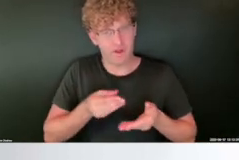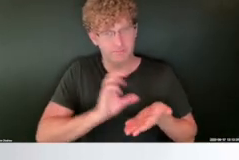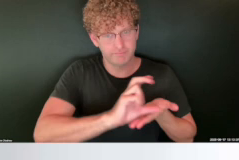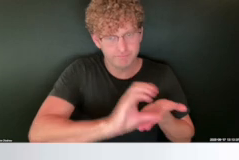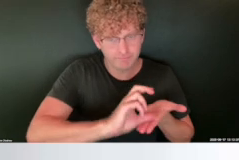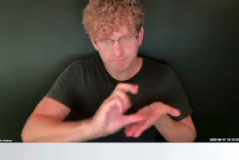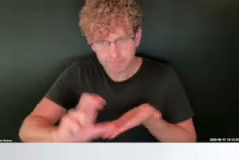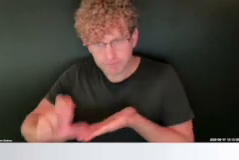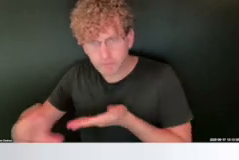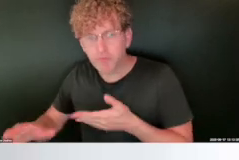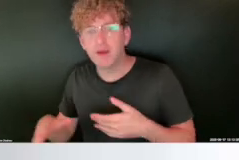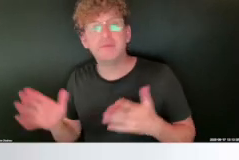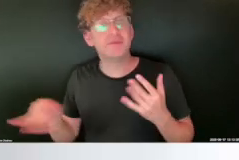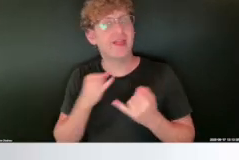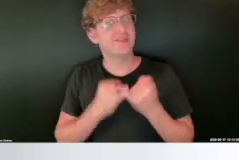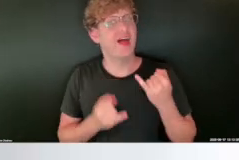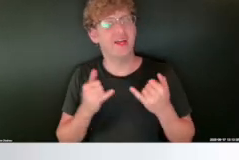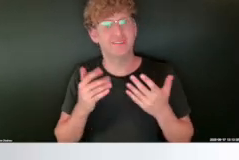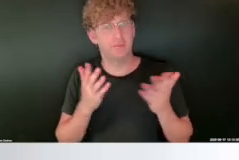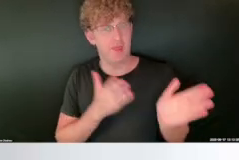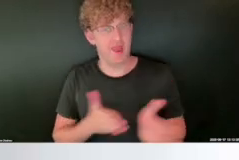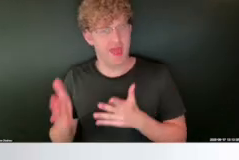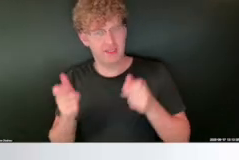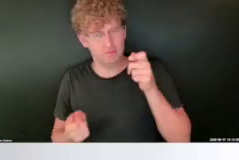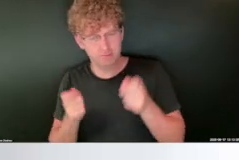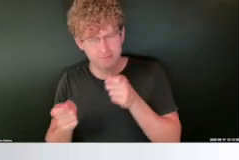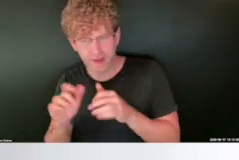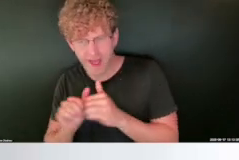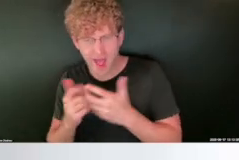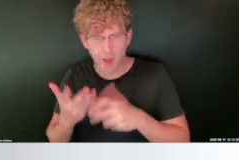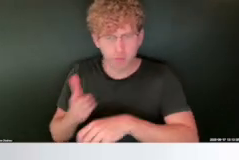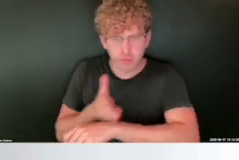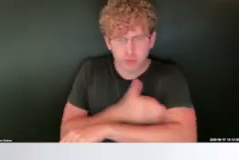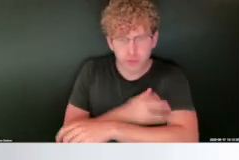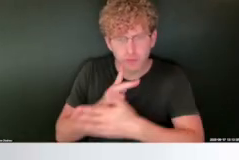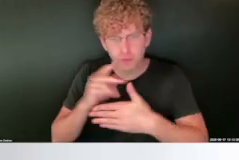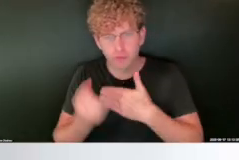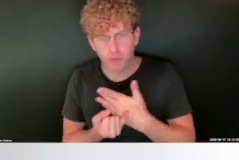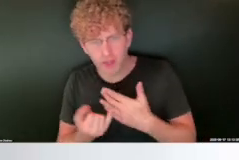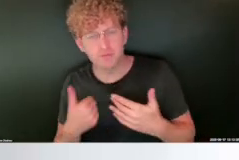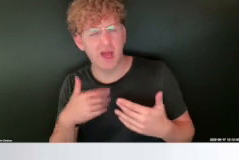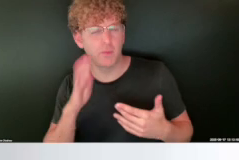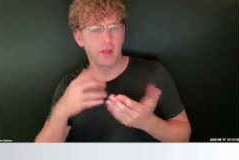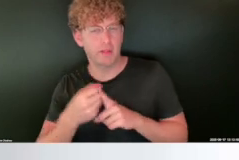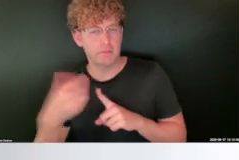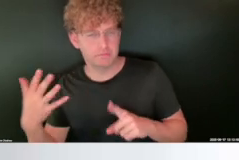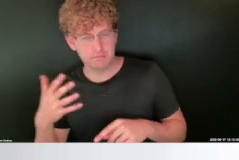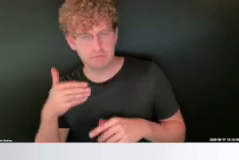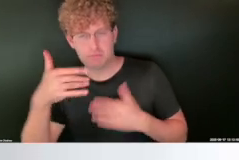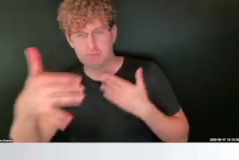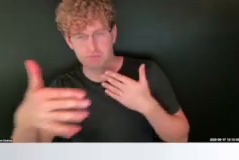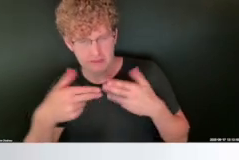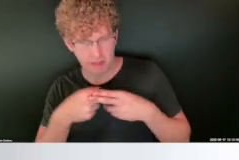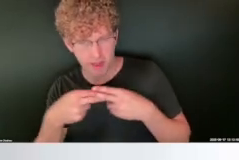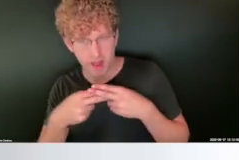this in a couple of slides. I'd like to note that we have a new infographic on our website,